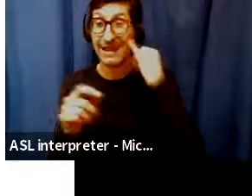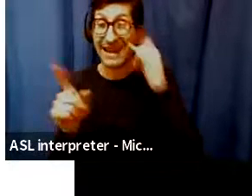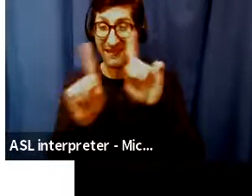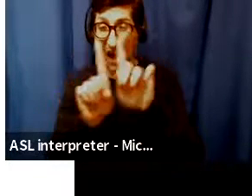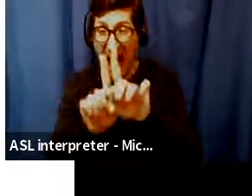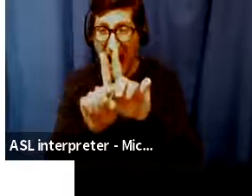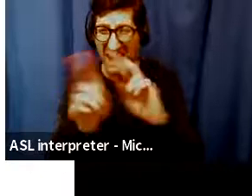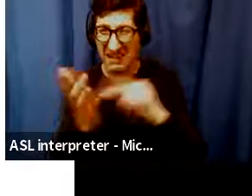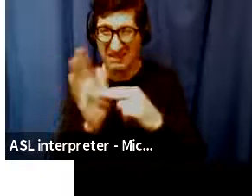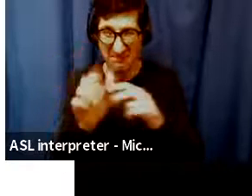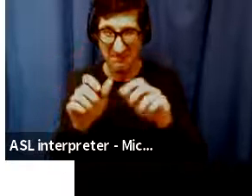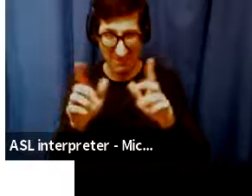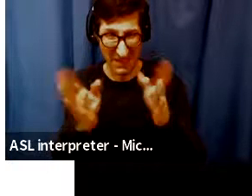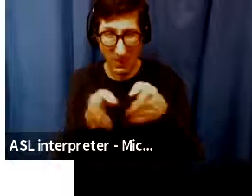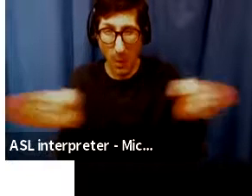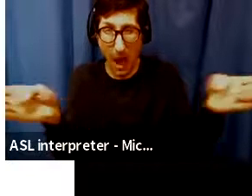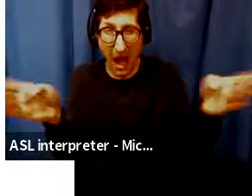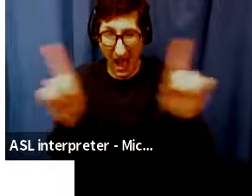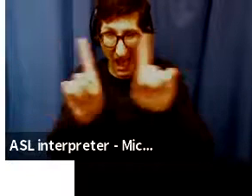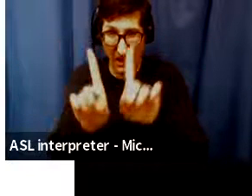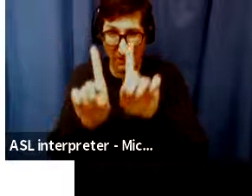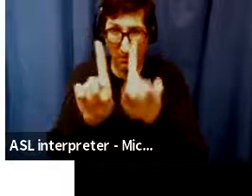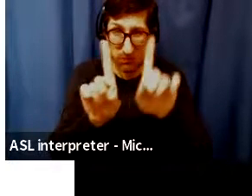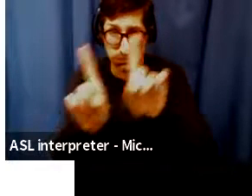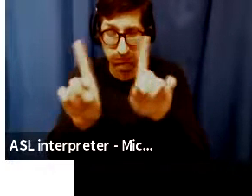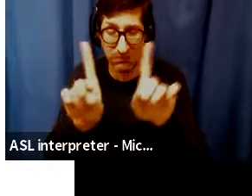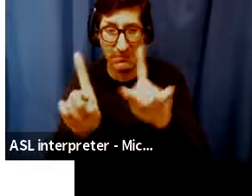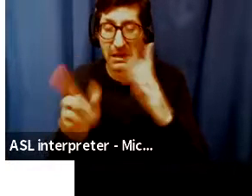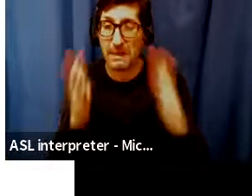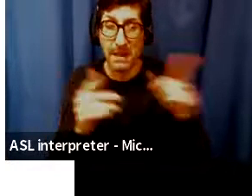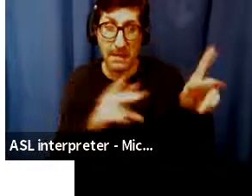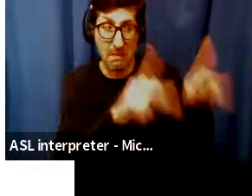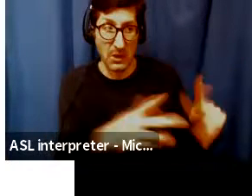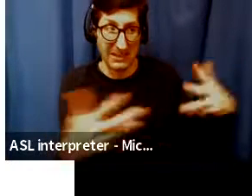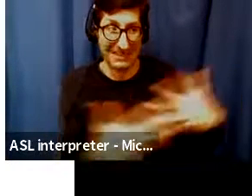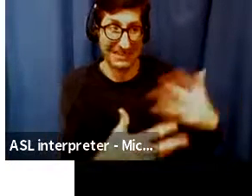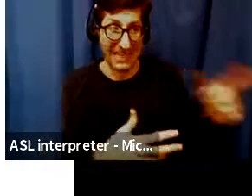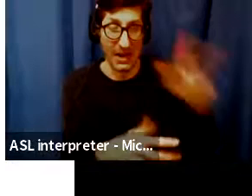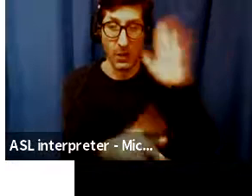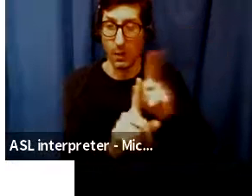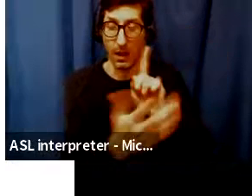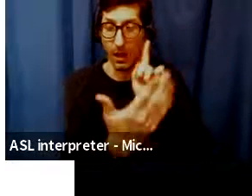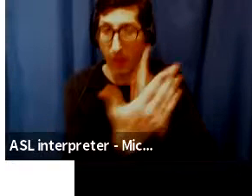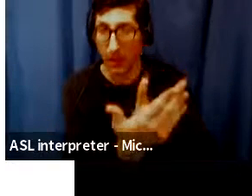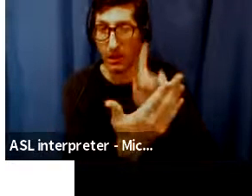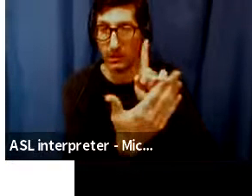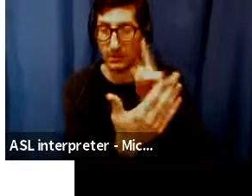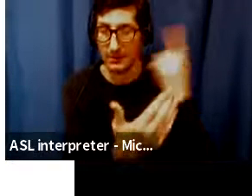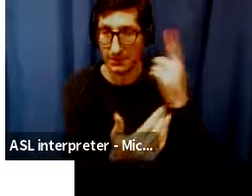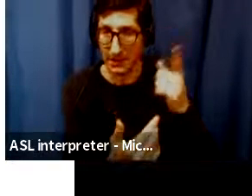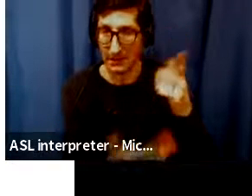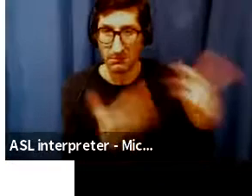if they've never been guided by you, they might be afraid that you will run them into uh,